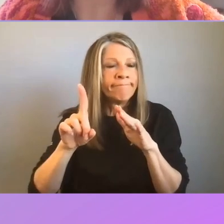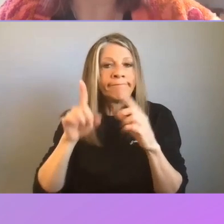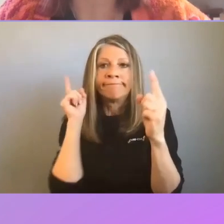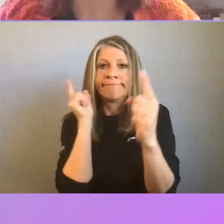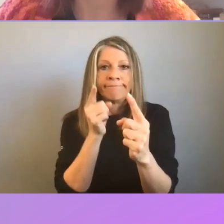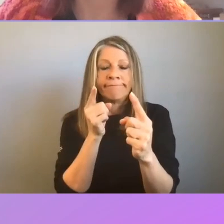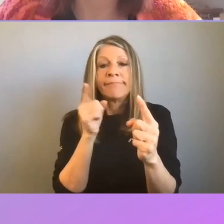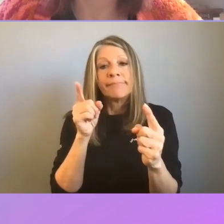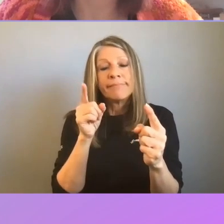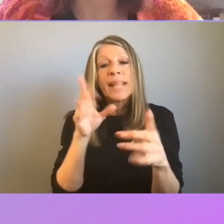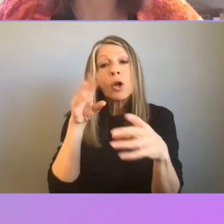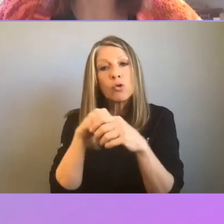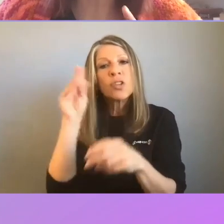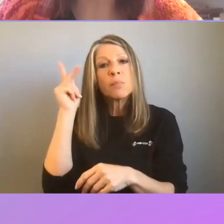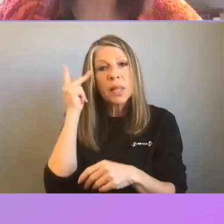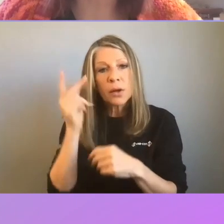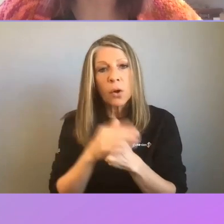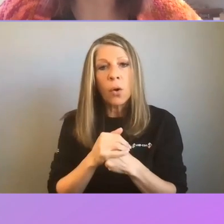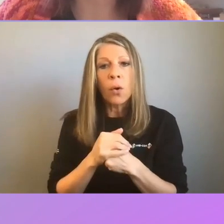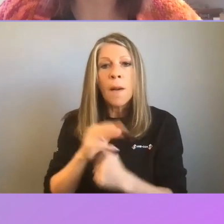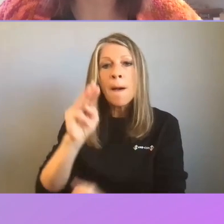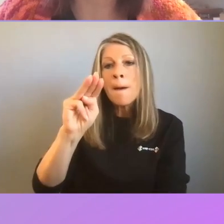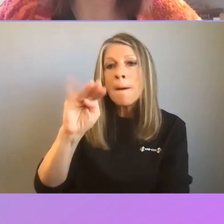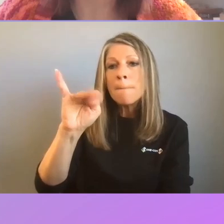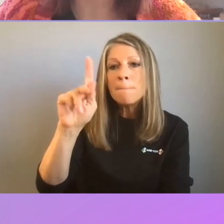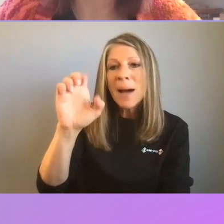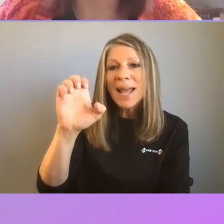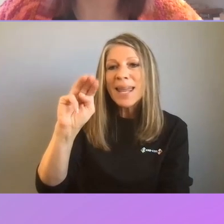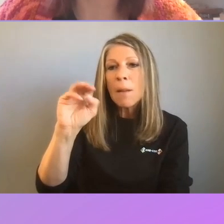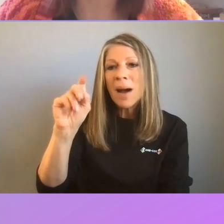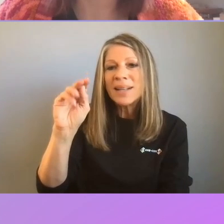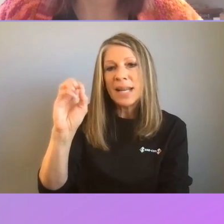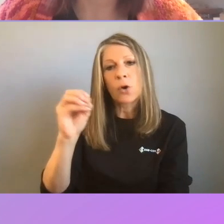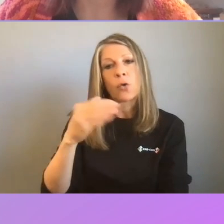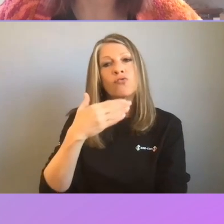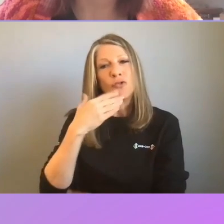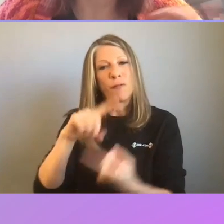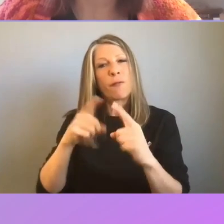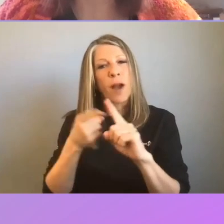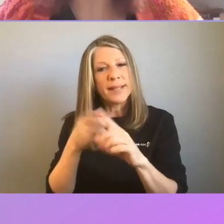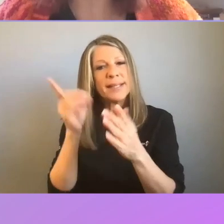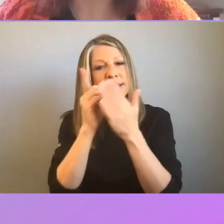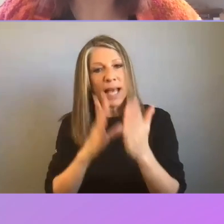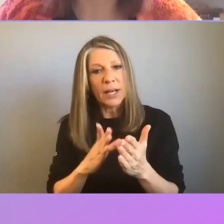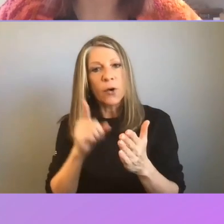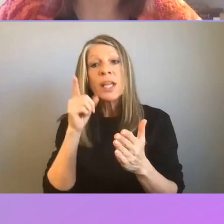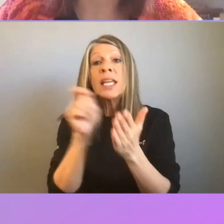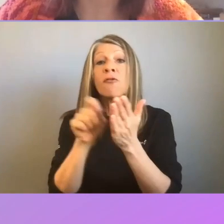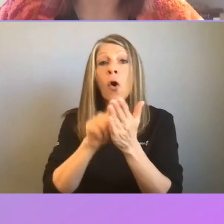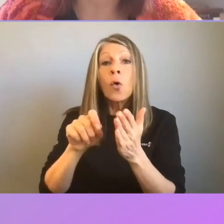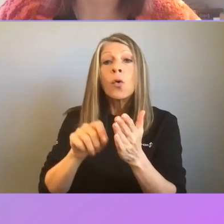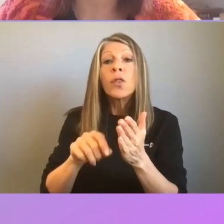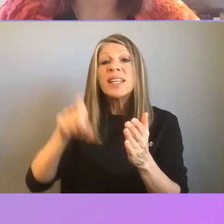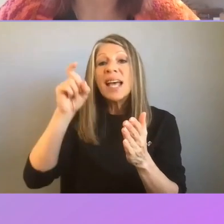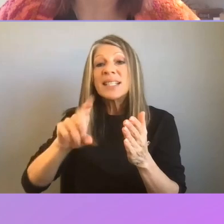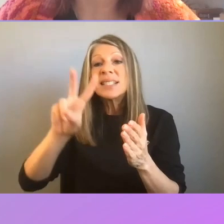is political. Mike Monteiro, a good friend, designer, and author, wrote the necessary second edition